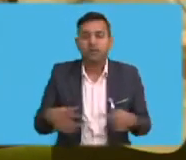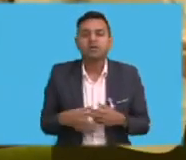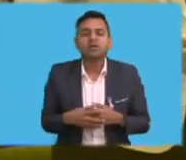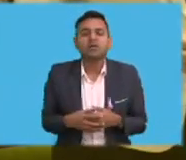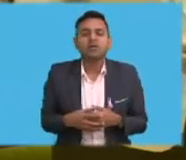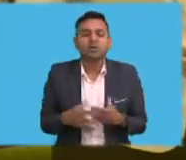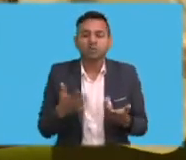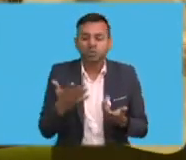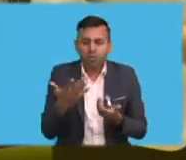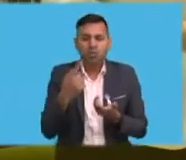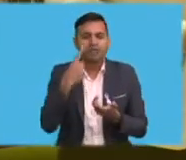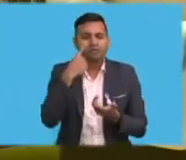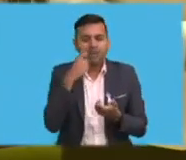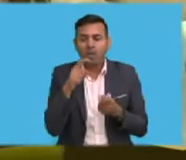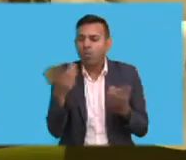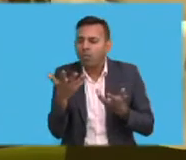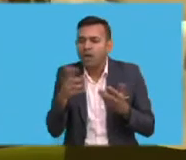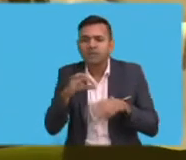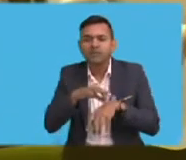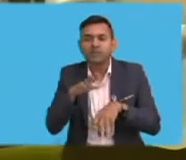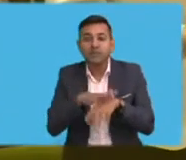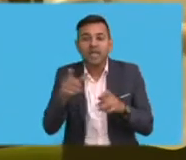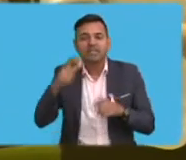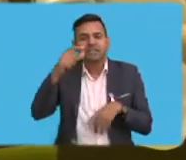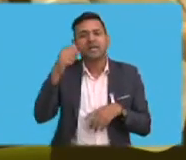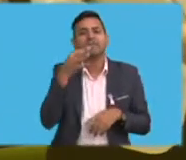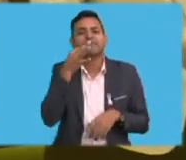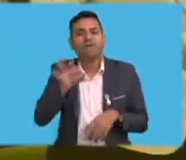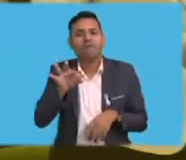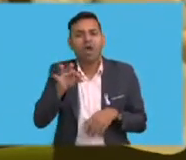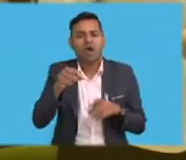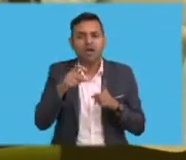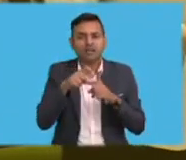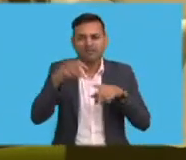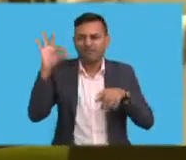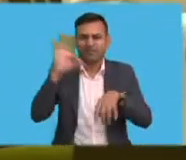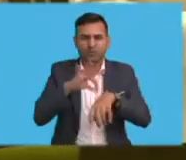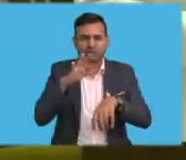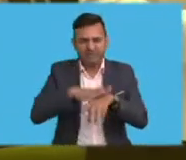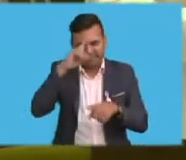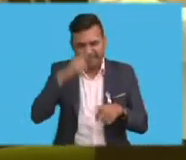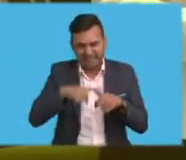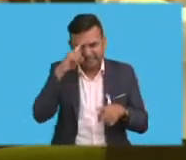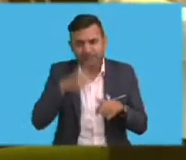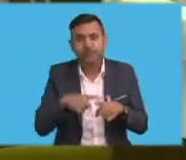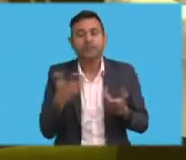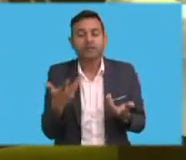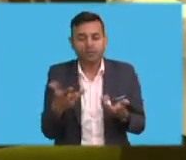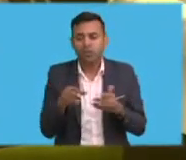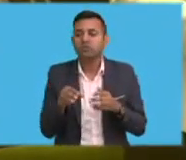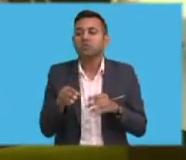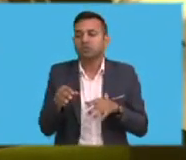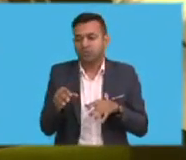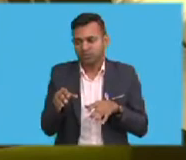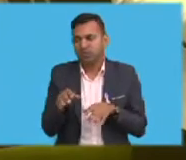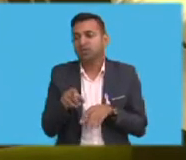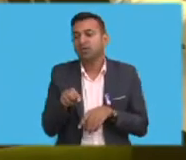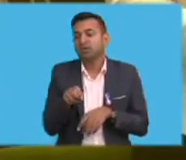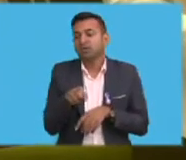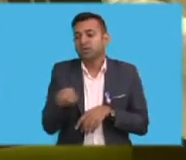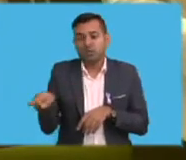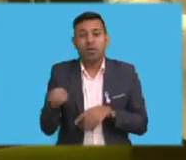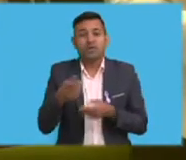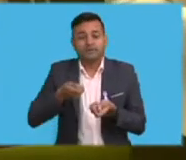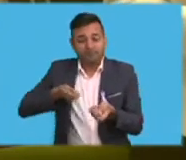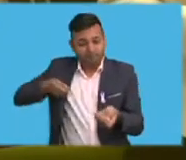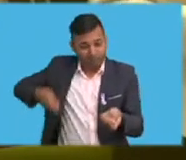mosquitoes were breeding, we have been spraying that, and again, it's still continuing. Like I said, while spraying chemical has its